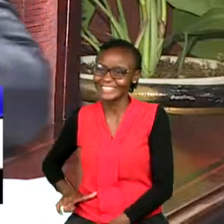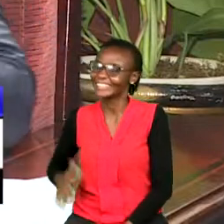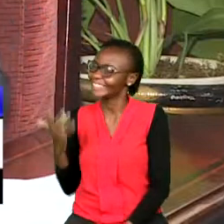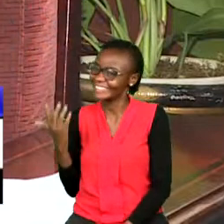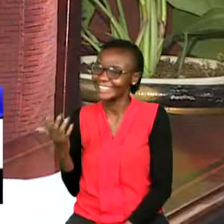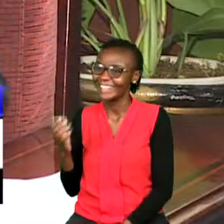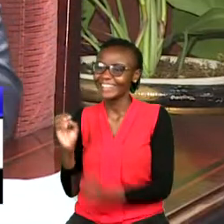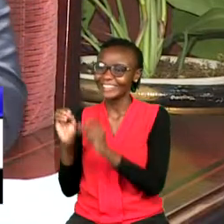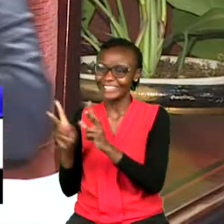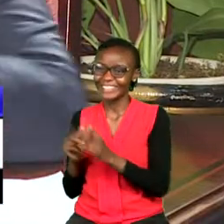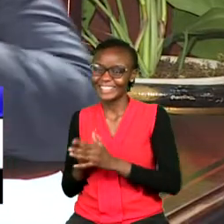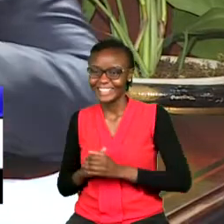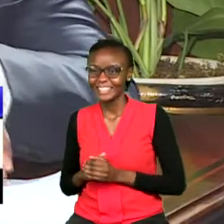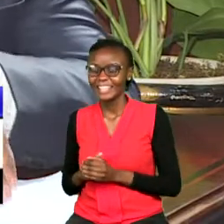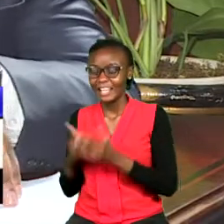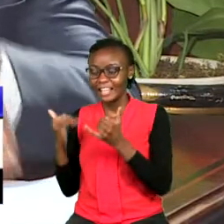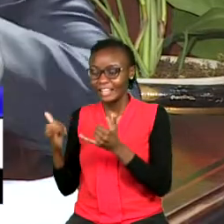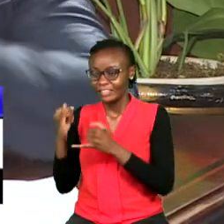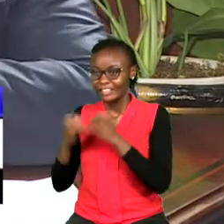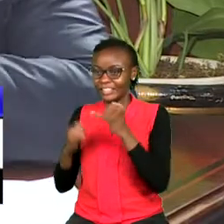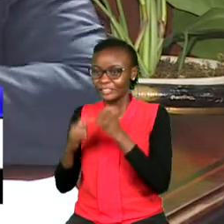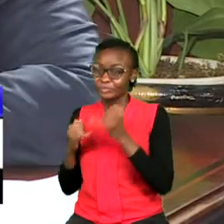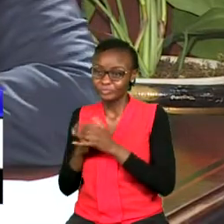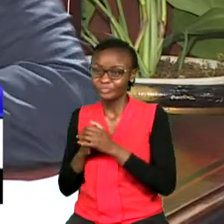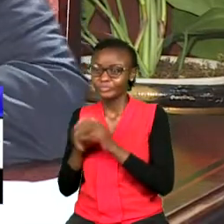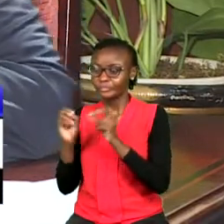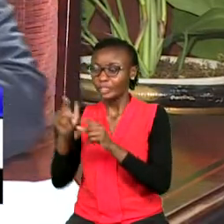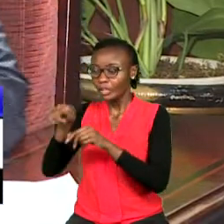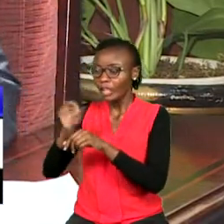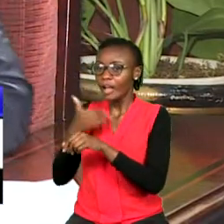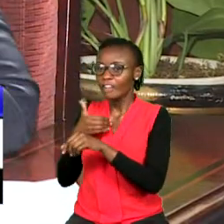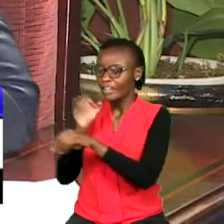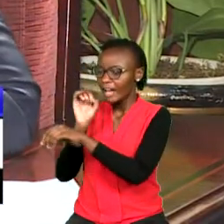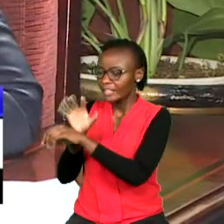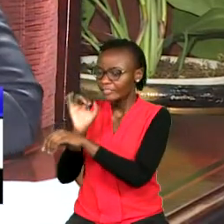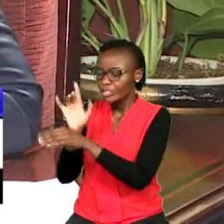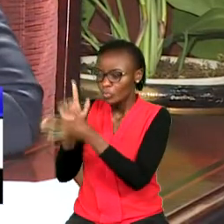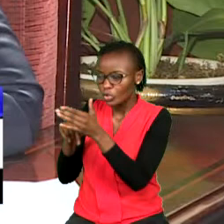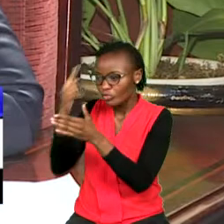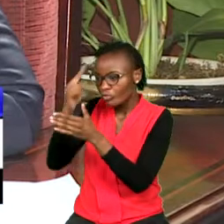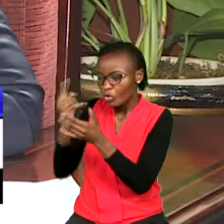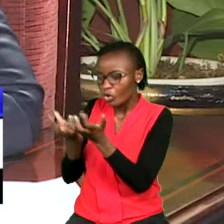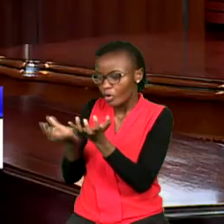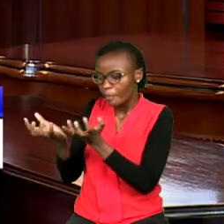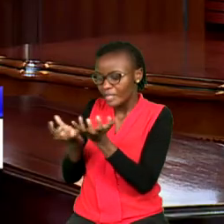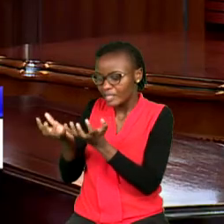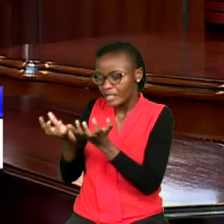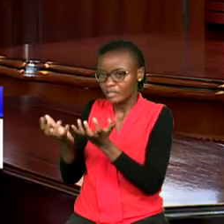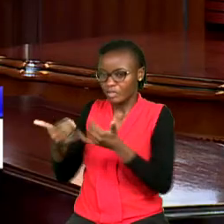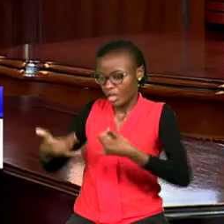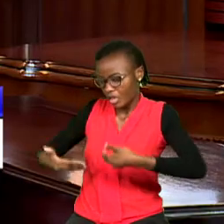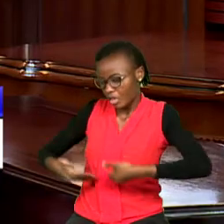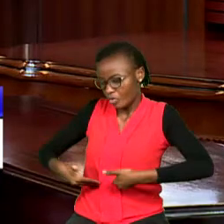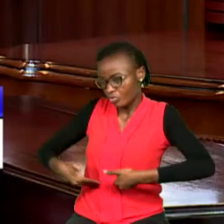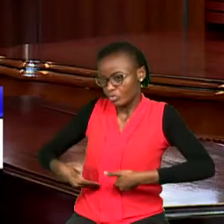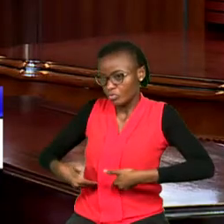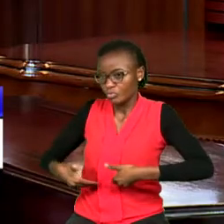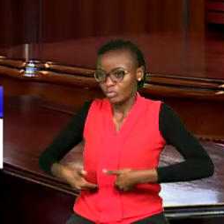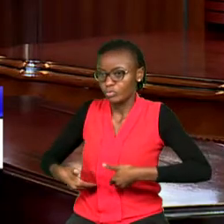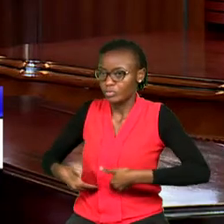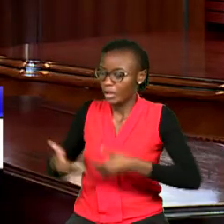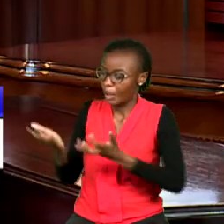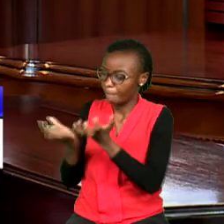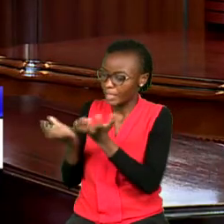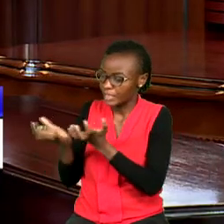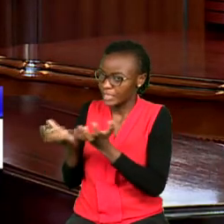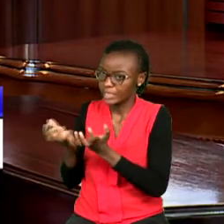As we wind up, Dr. James Mwangi, what advice do you have for young entrepreneurs? Thank you very much. So